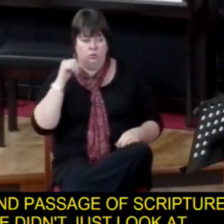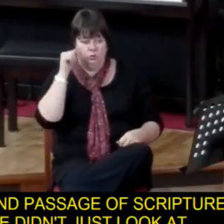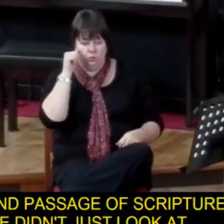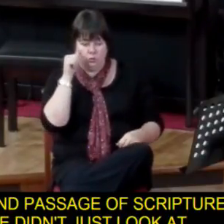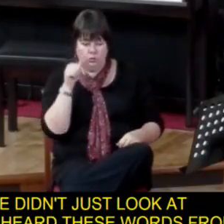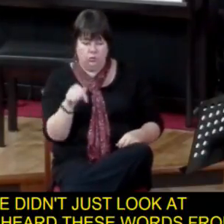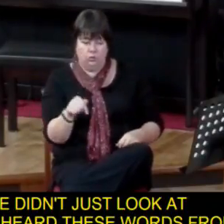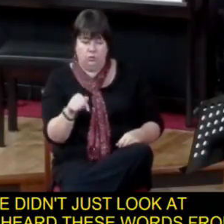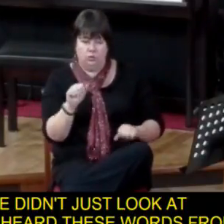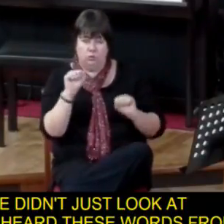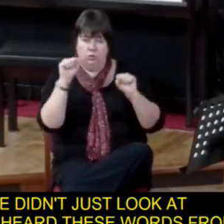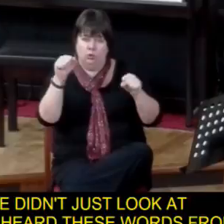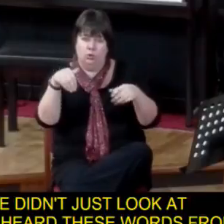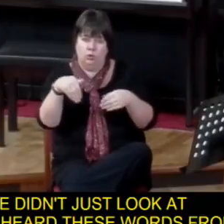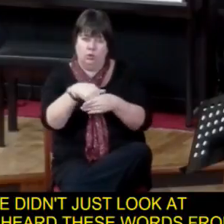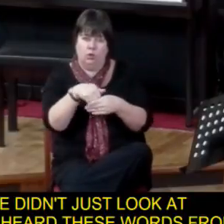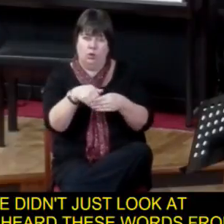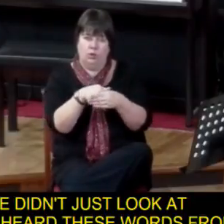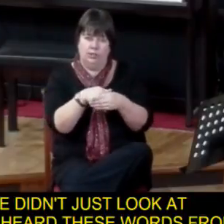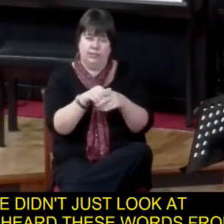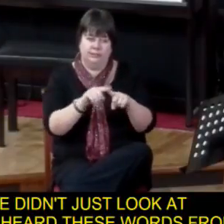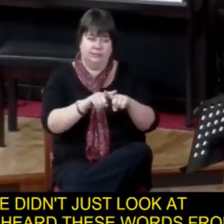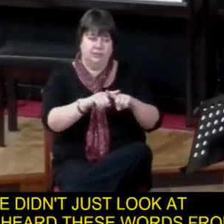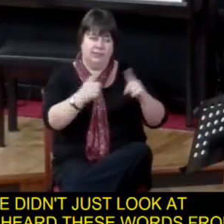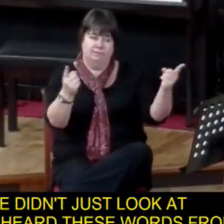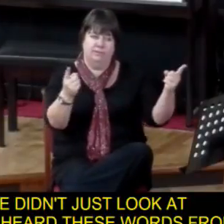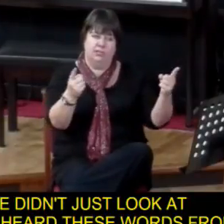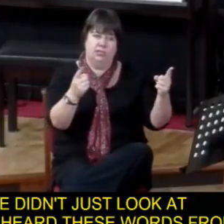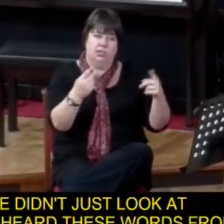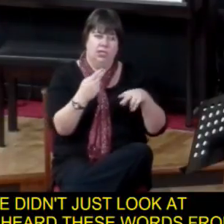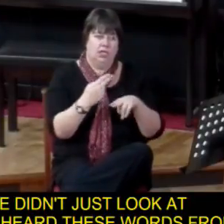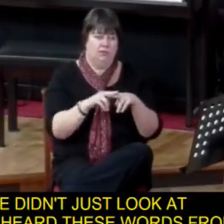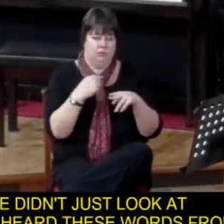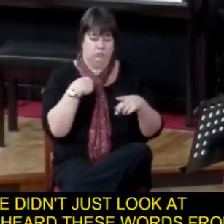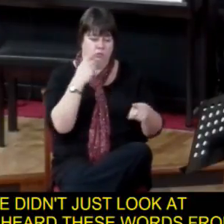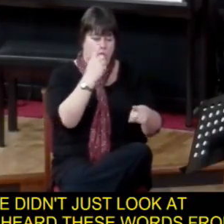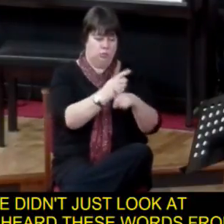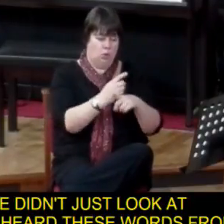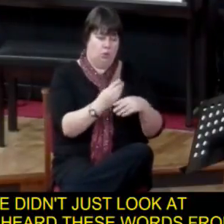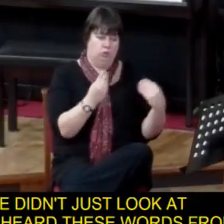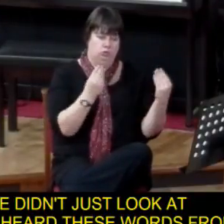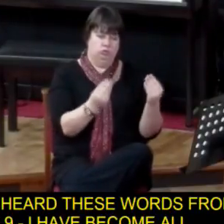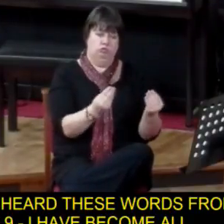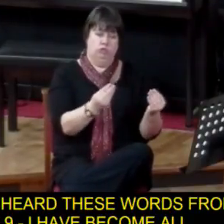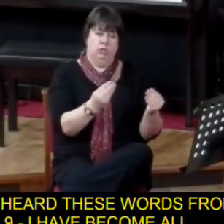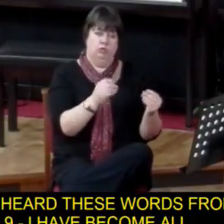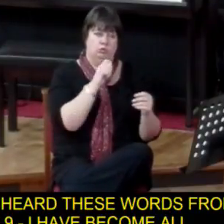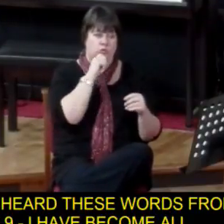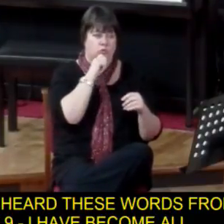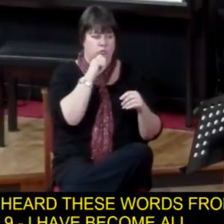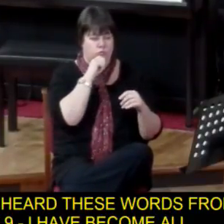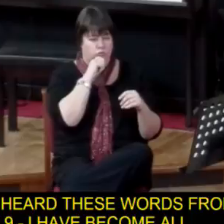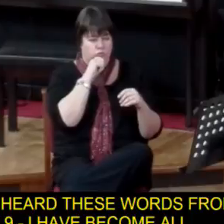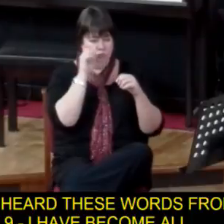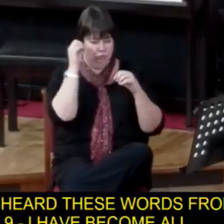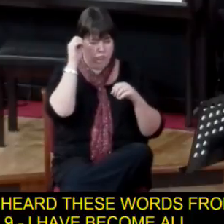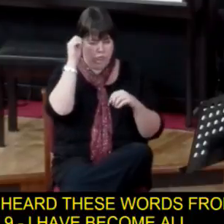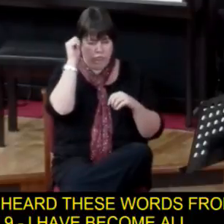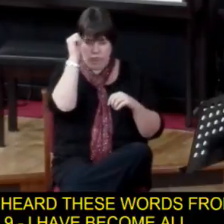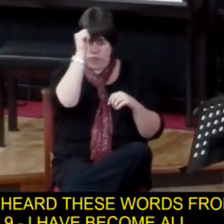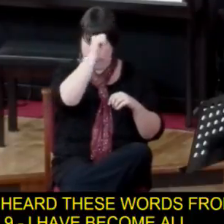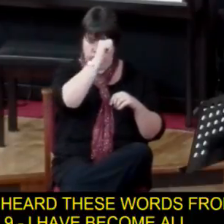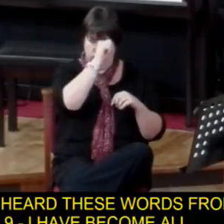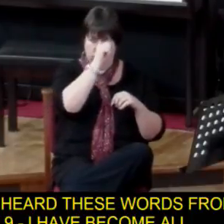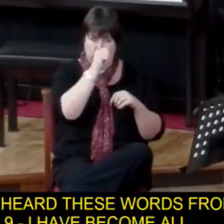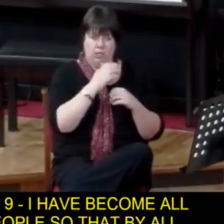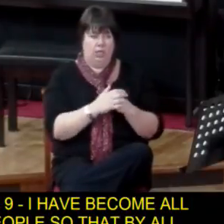people's context was different. He knew that if he was speaking to Greeks who were into philosophy, that he would have to take a